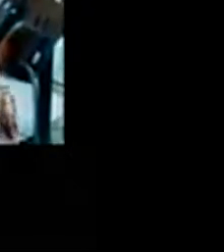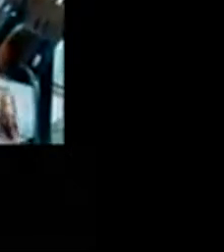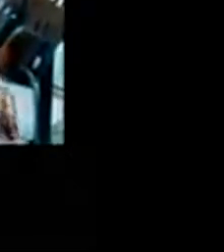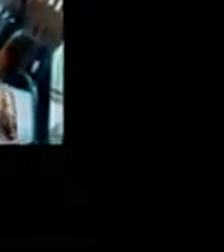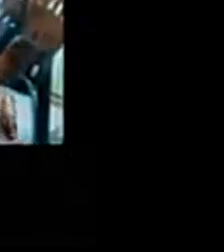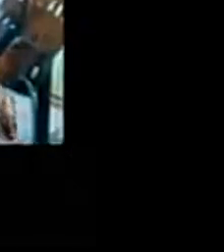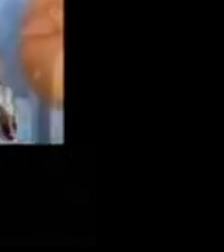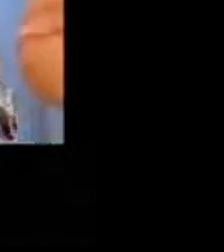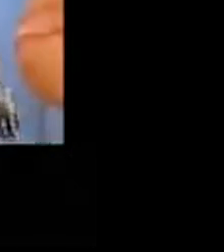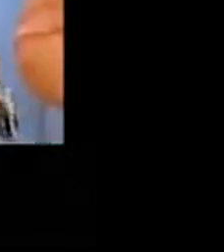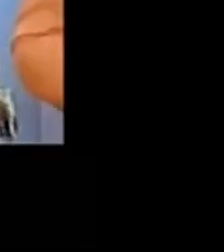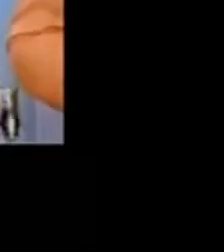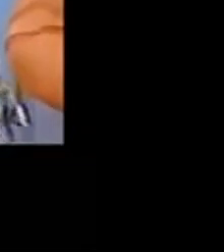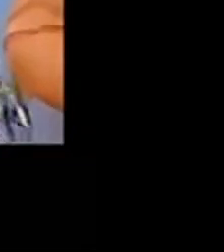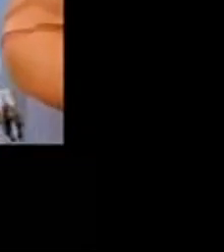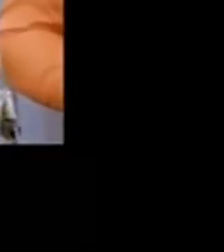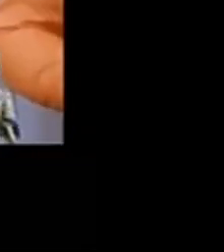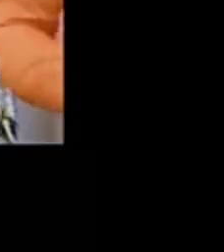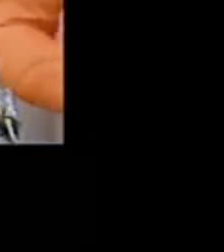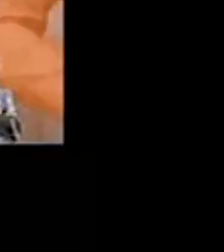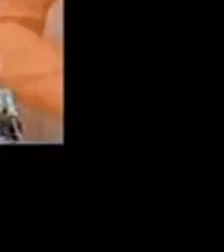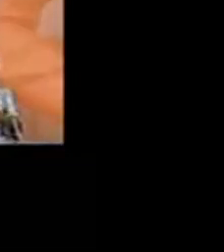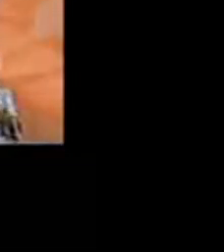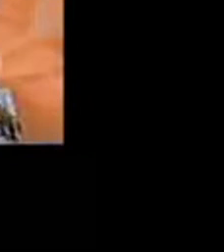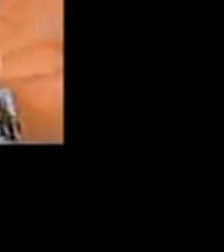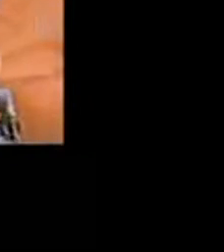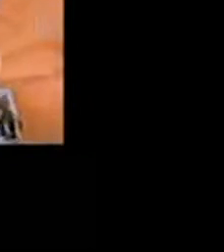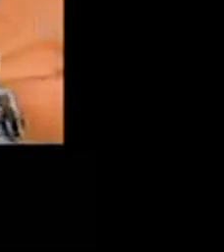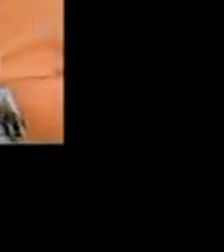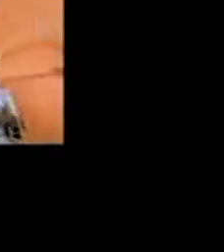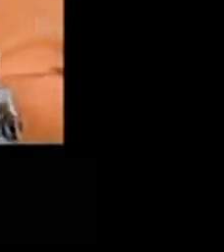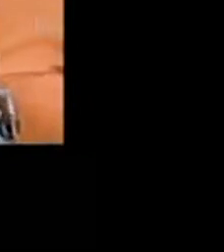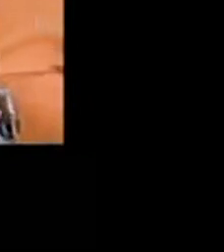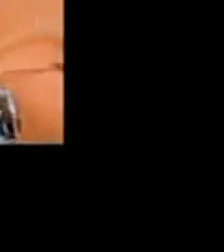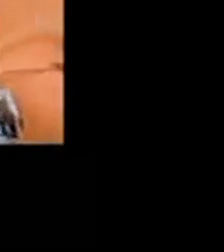blood flows through my veins, you split the